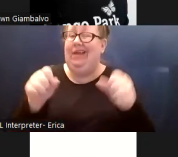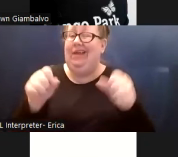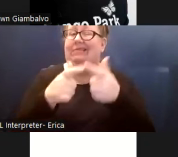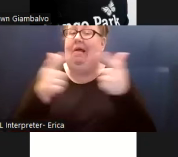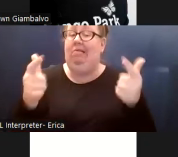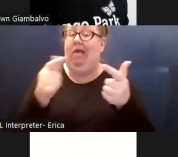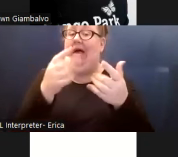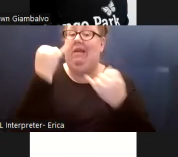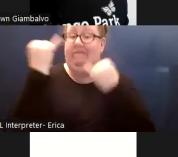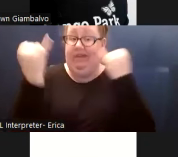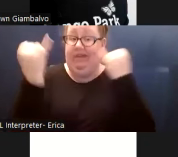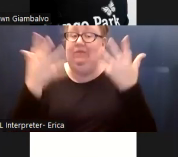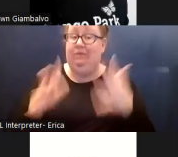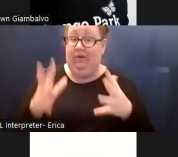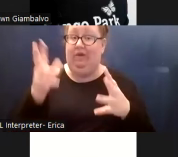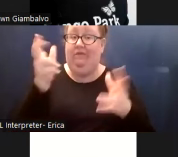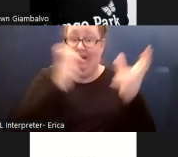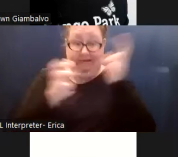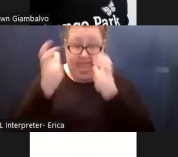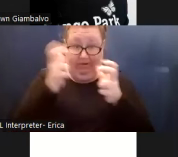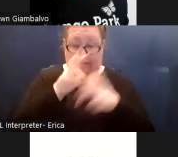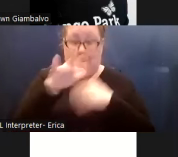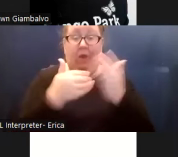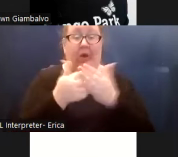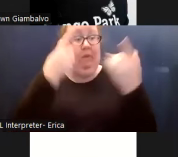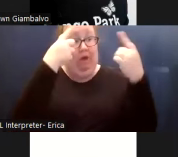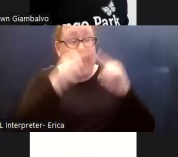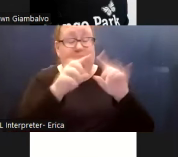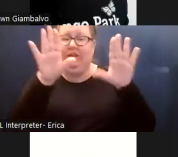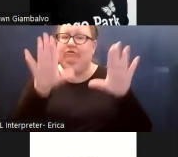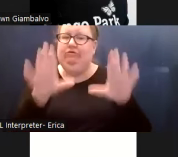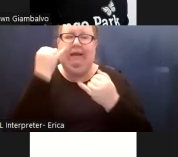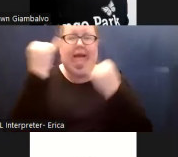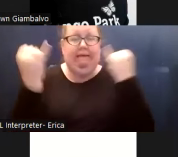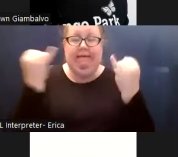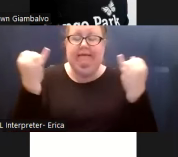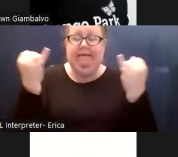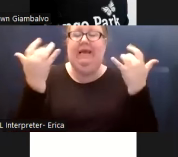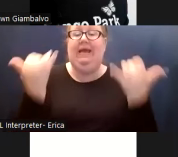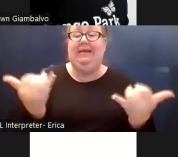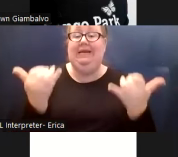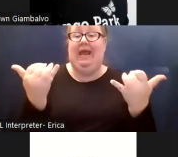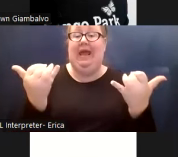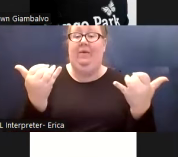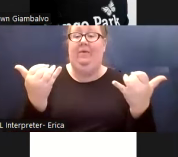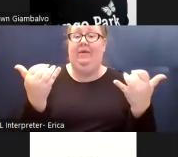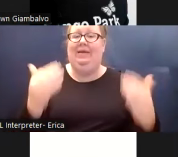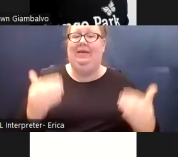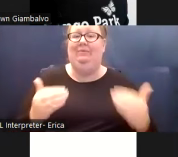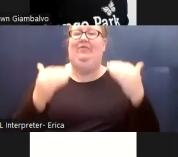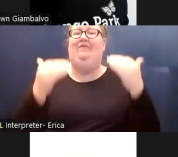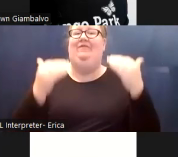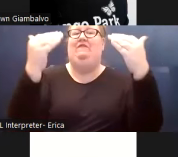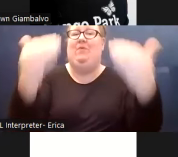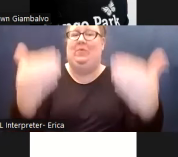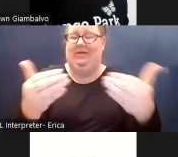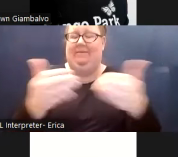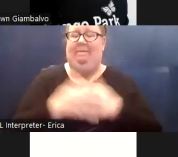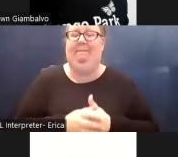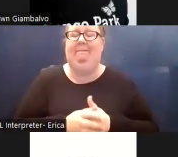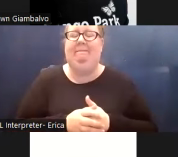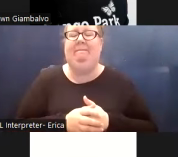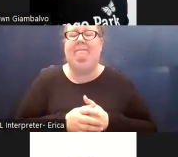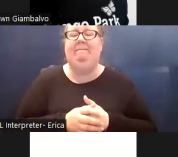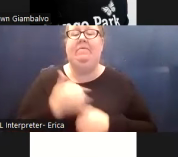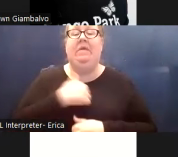ideas that we've heard that we have all agreed are great ideas and moves them a little bit farther forward.